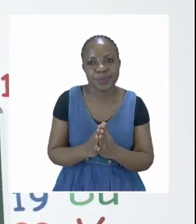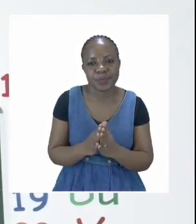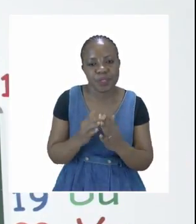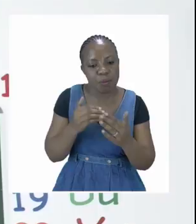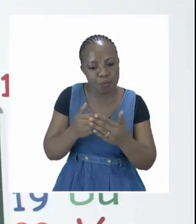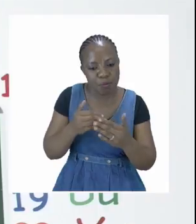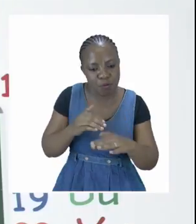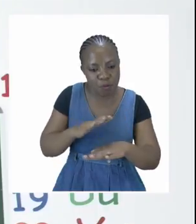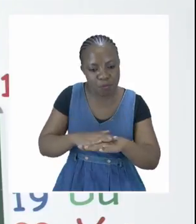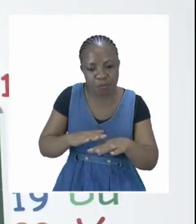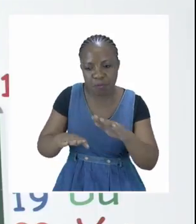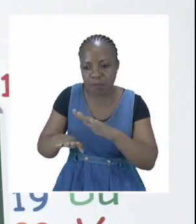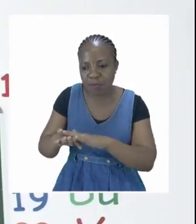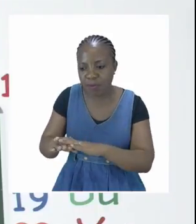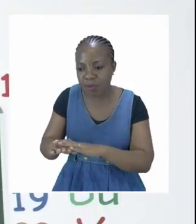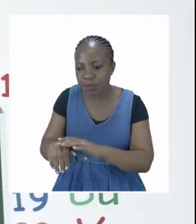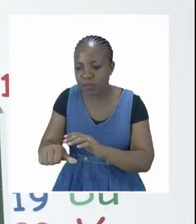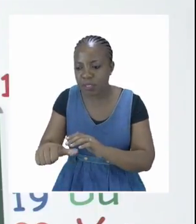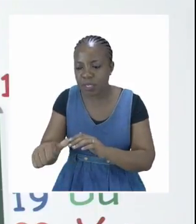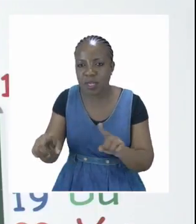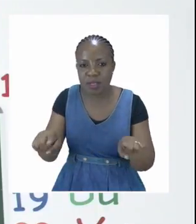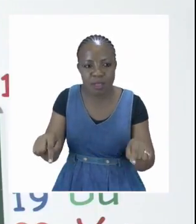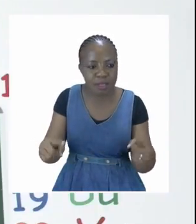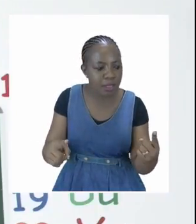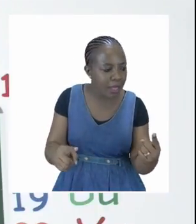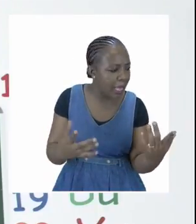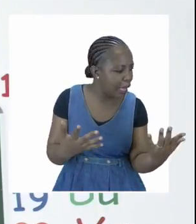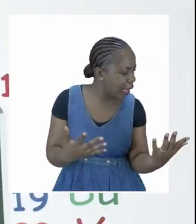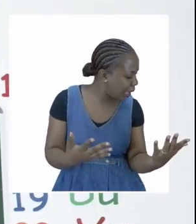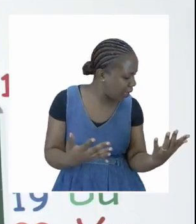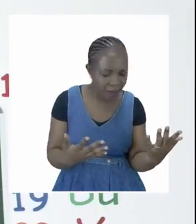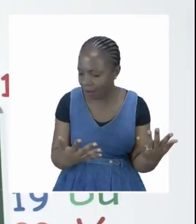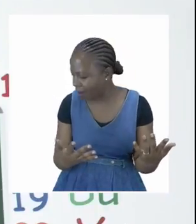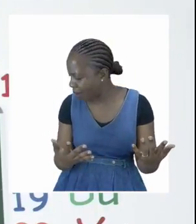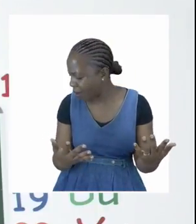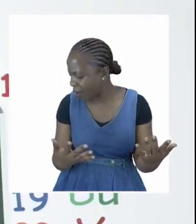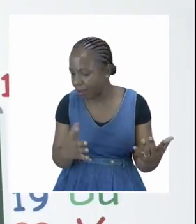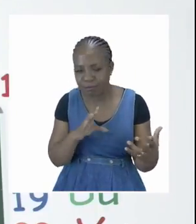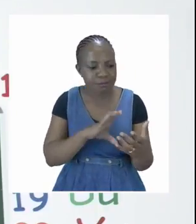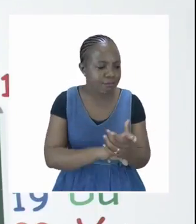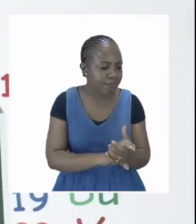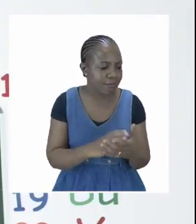I wonder, have you seen our little friend today?